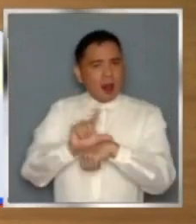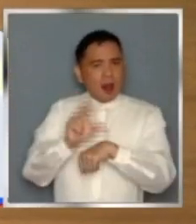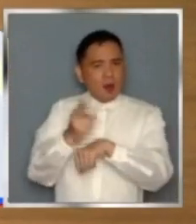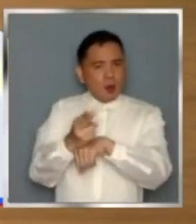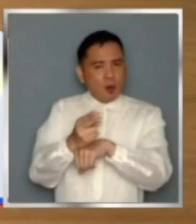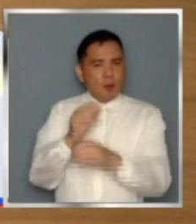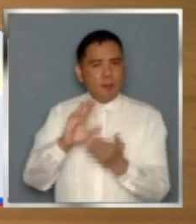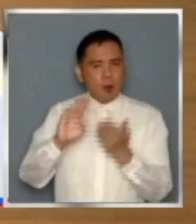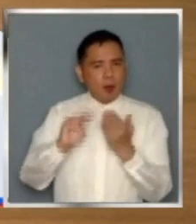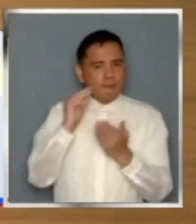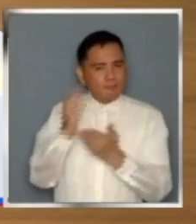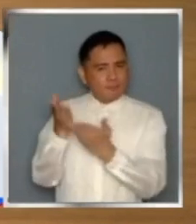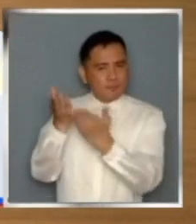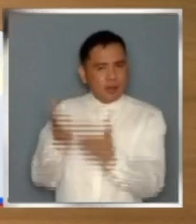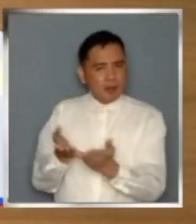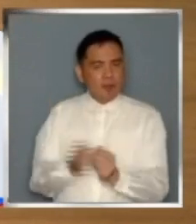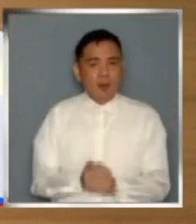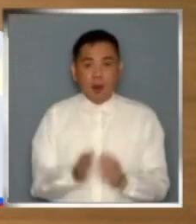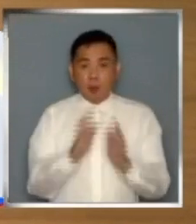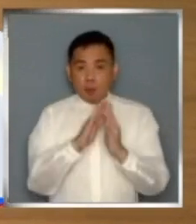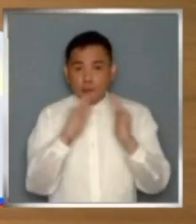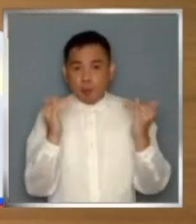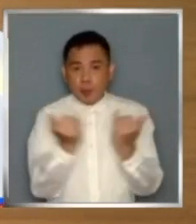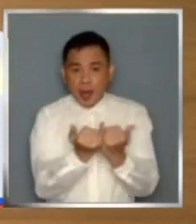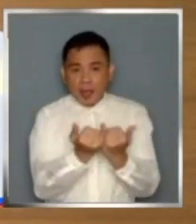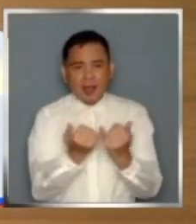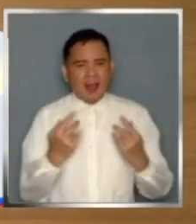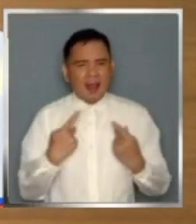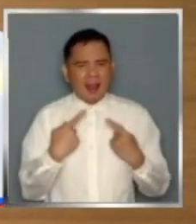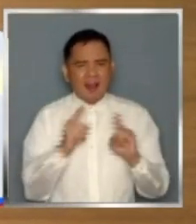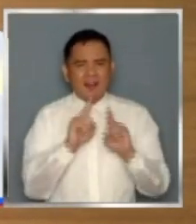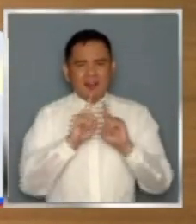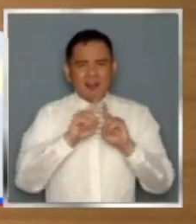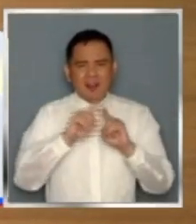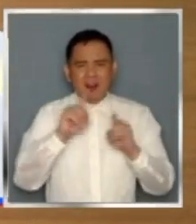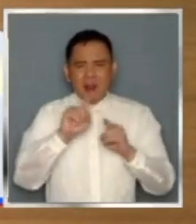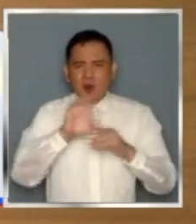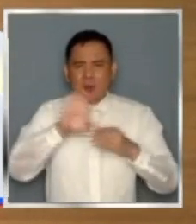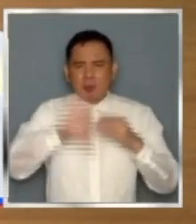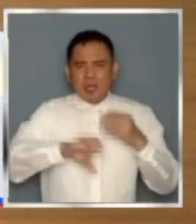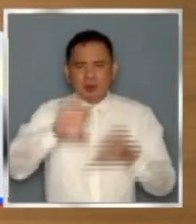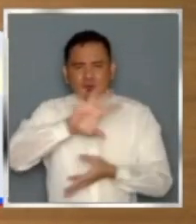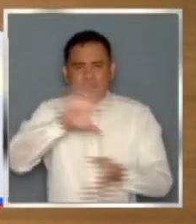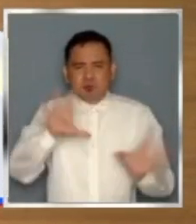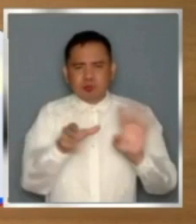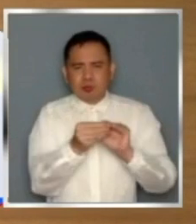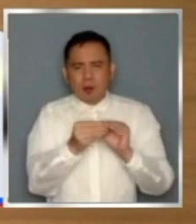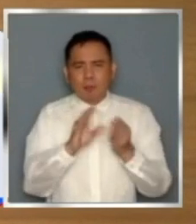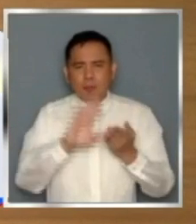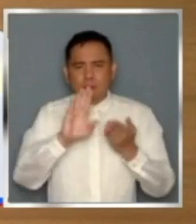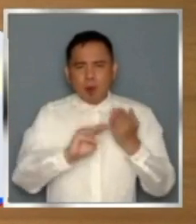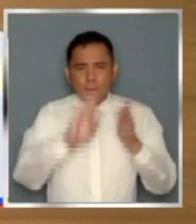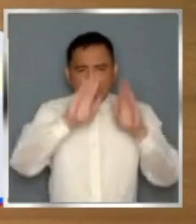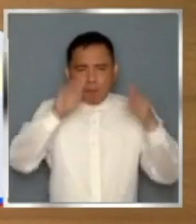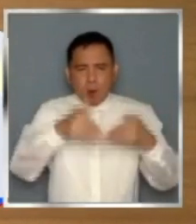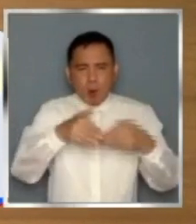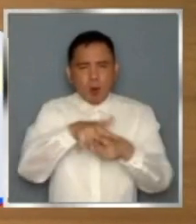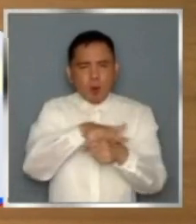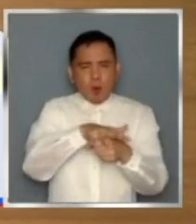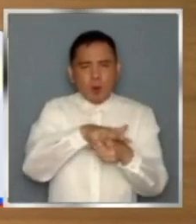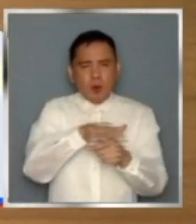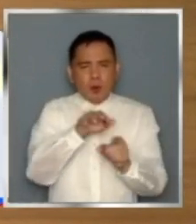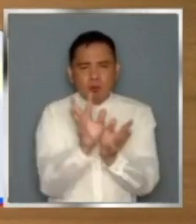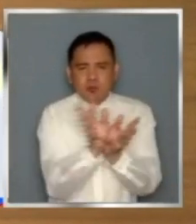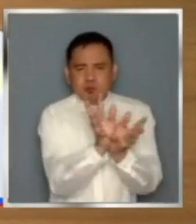barangay development and enhanced comprehensive local integration programs have been effective in addressing the root cause